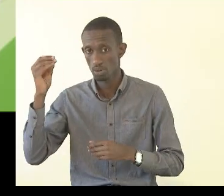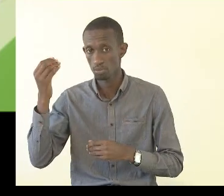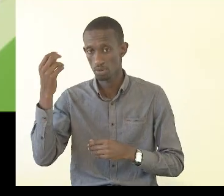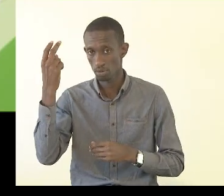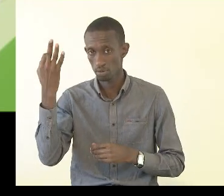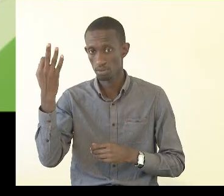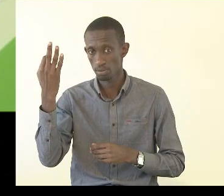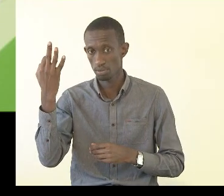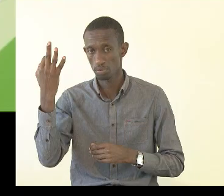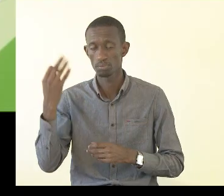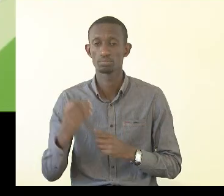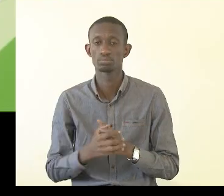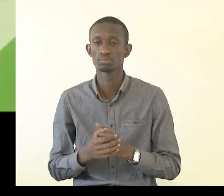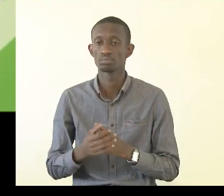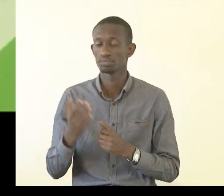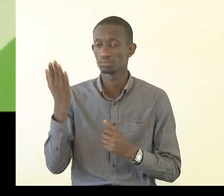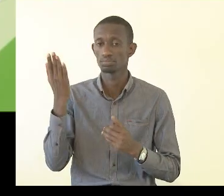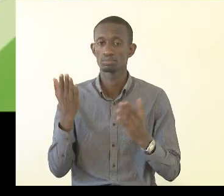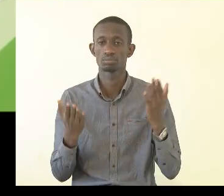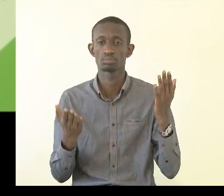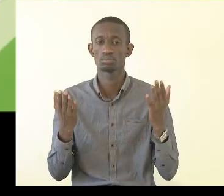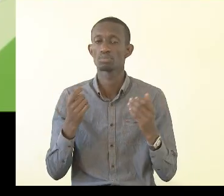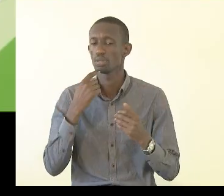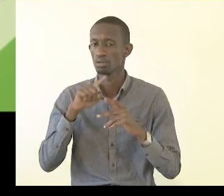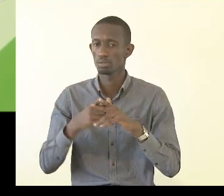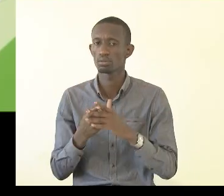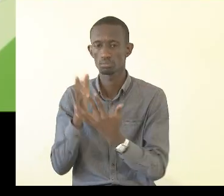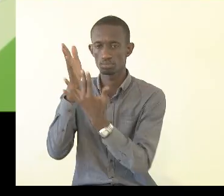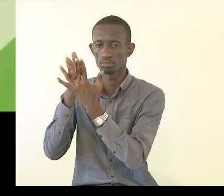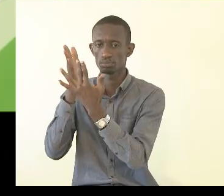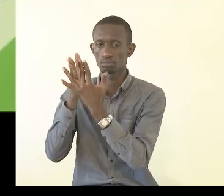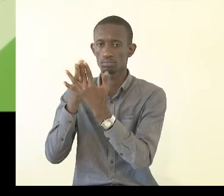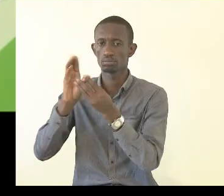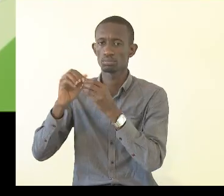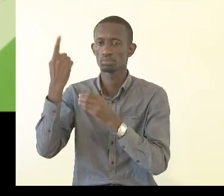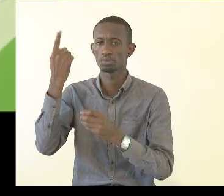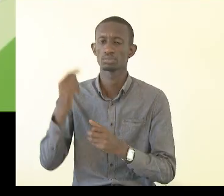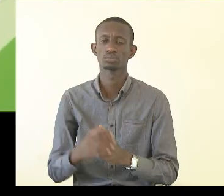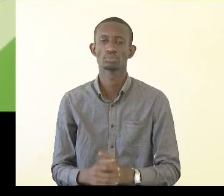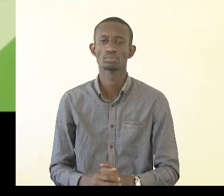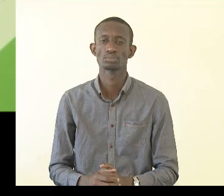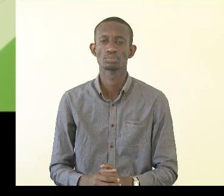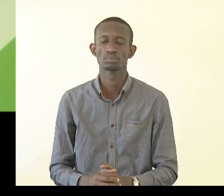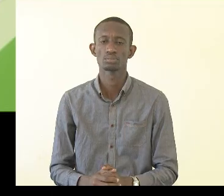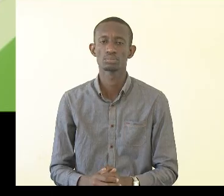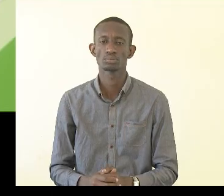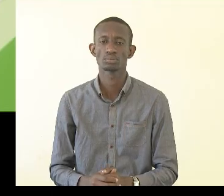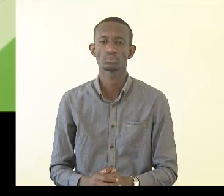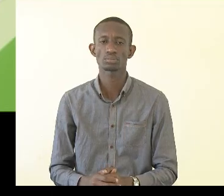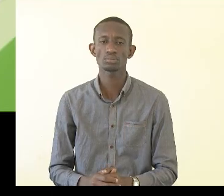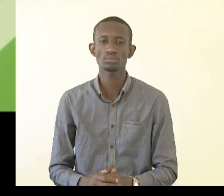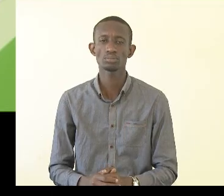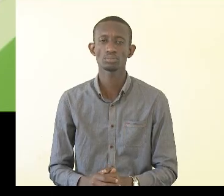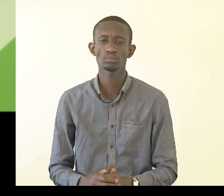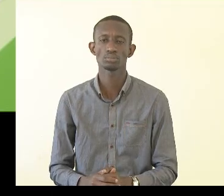there. So give the reagents. Let's start with step number 1. So that is number 2.